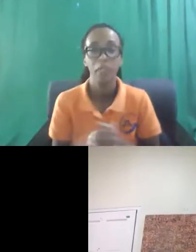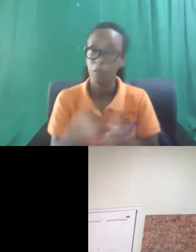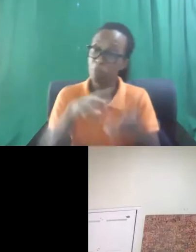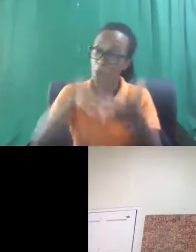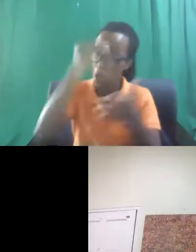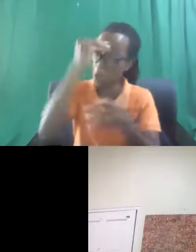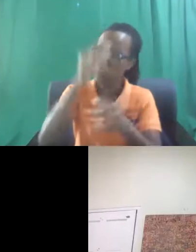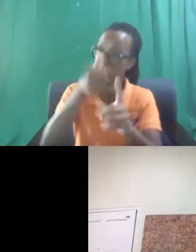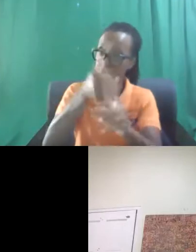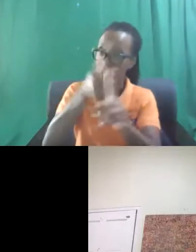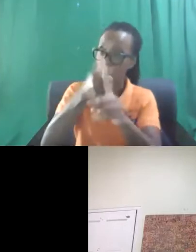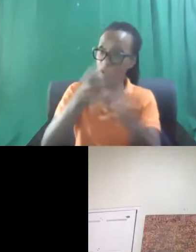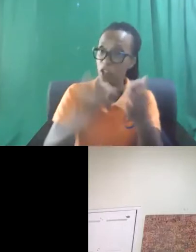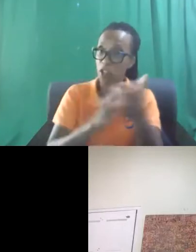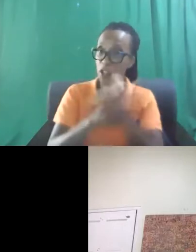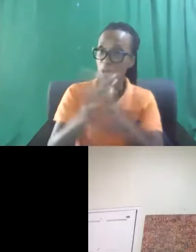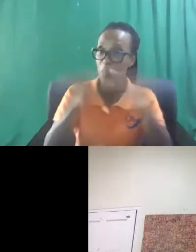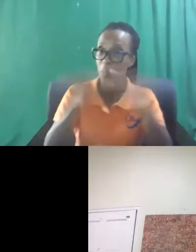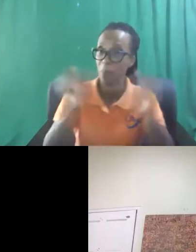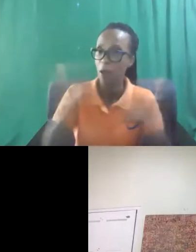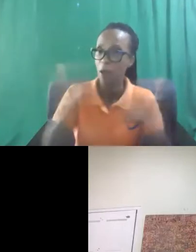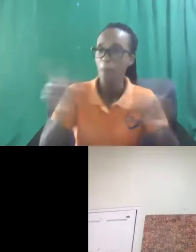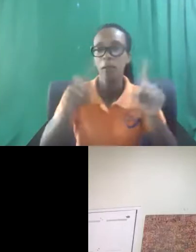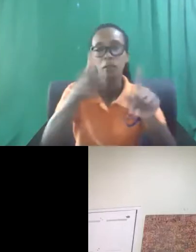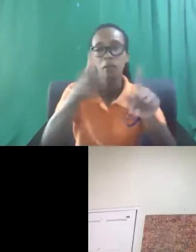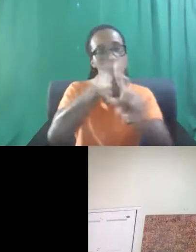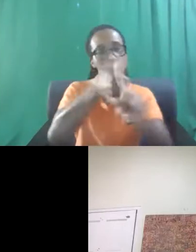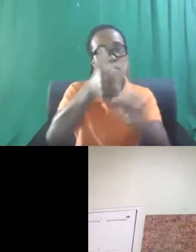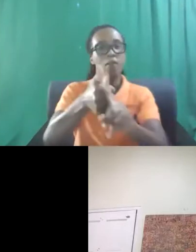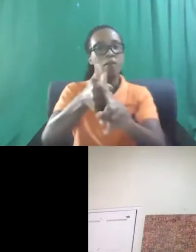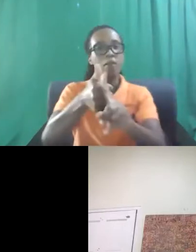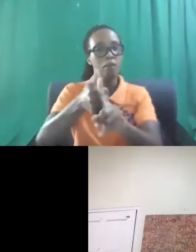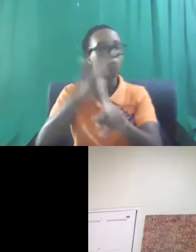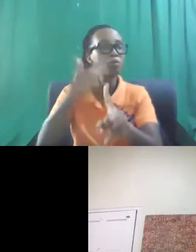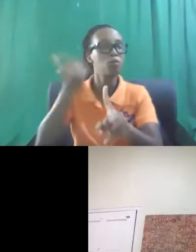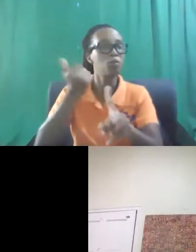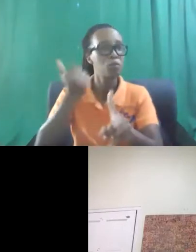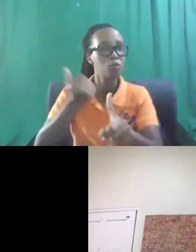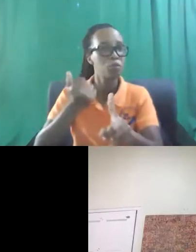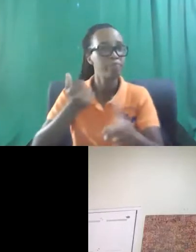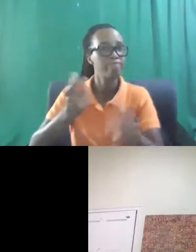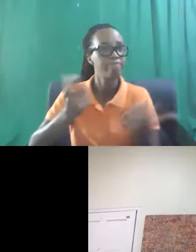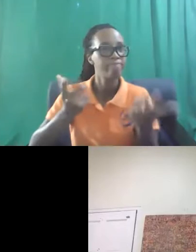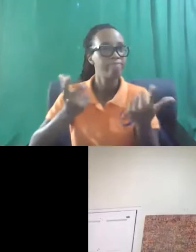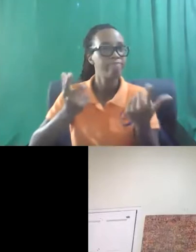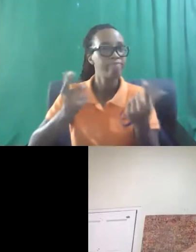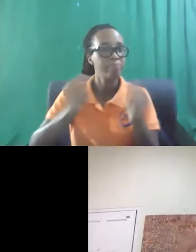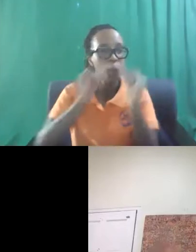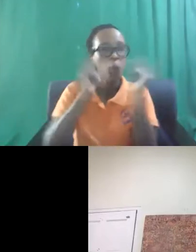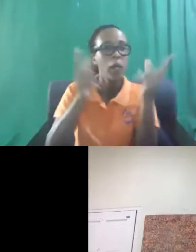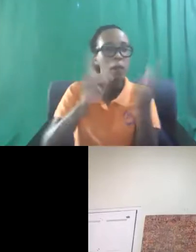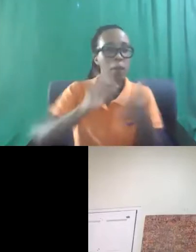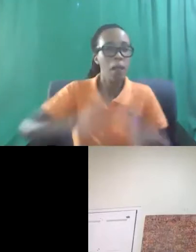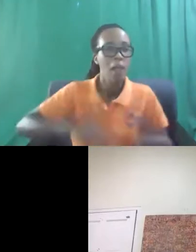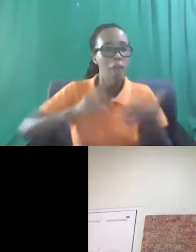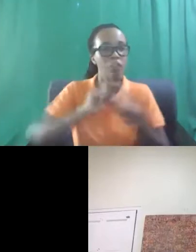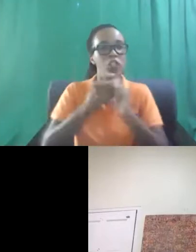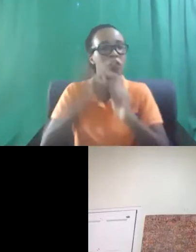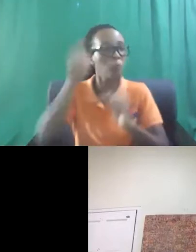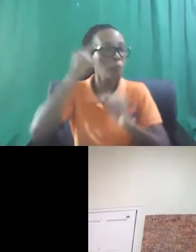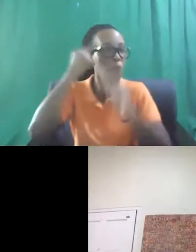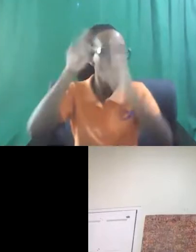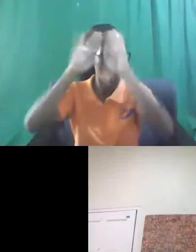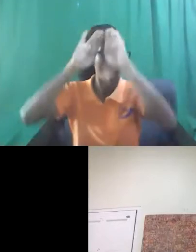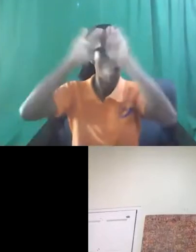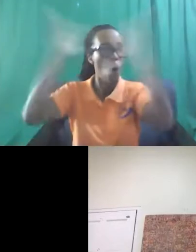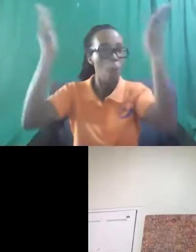language. But that moment just changed my life forever because it opened my mind to things that I didn't